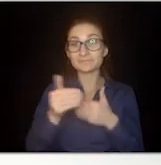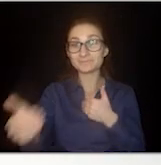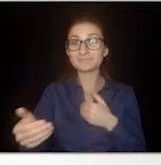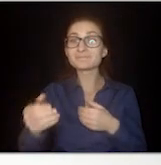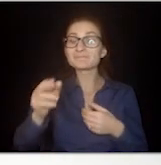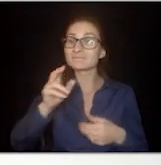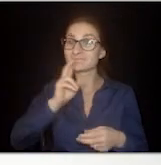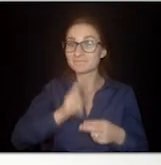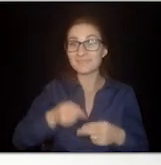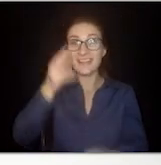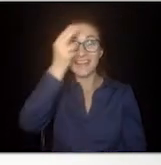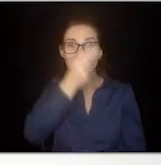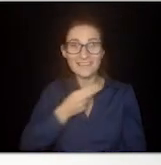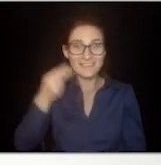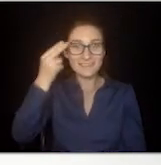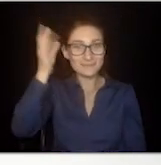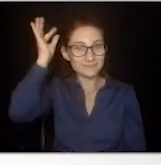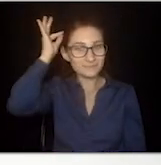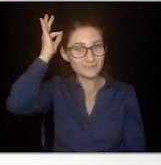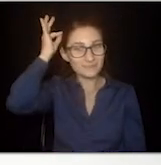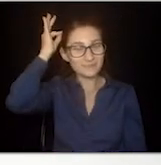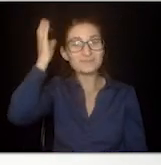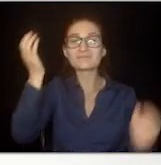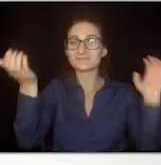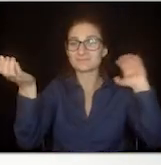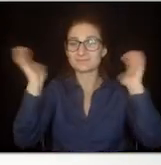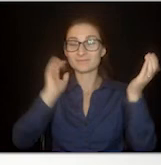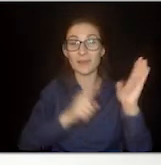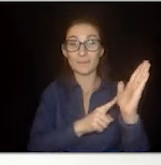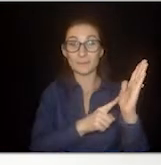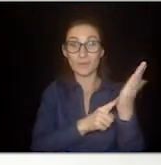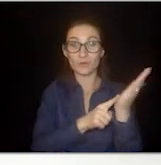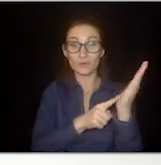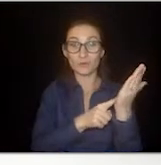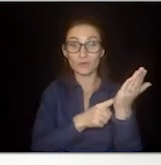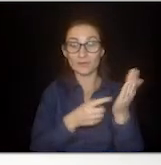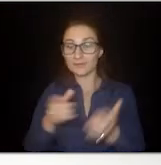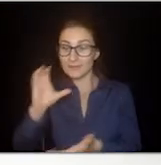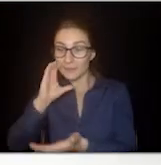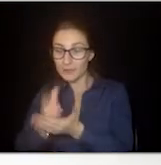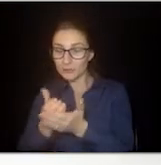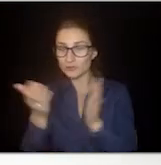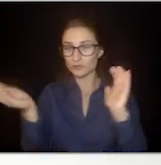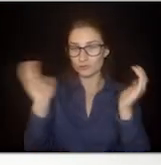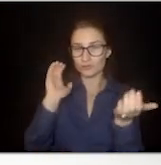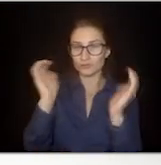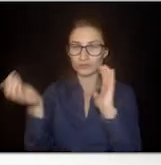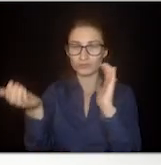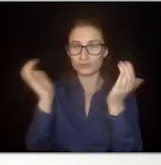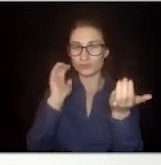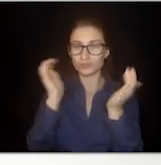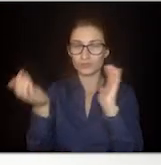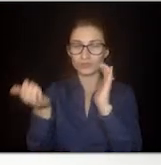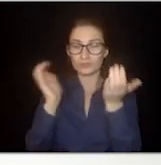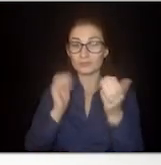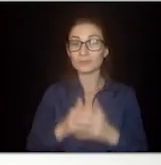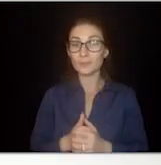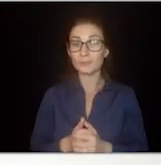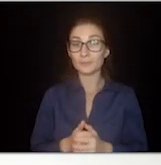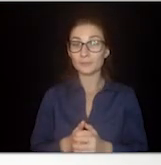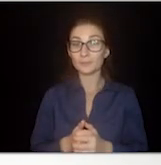Prey reads about Freddie's handsome hair on page 5, he compares the second mirror to the picture of a mirror in the